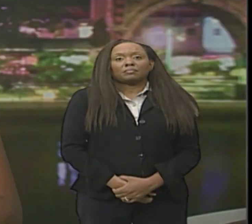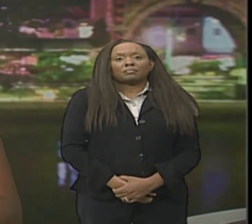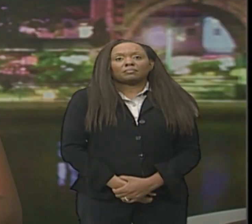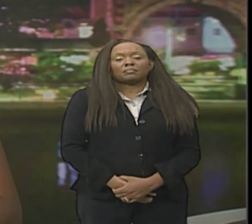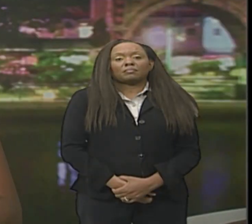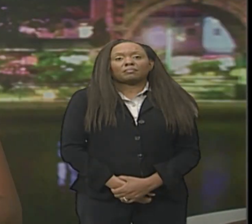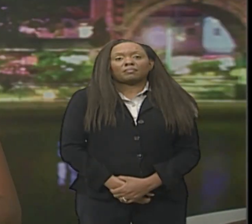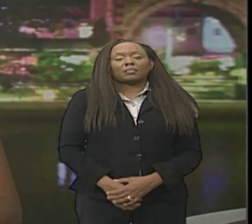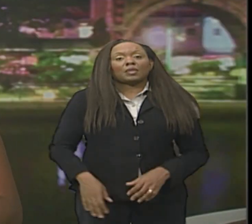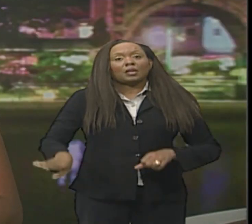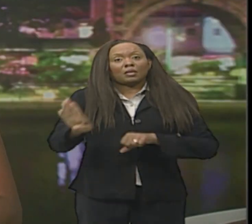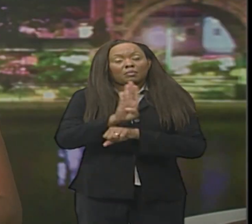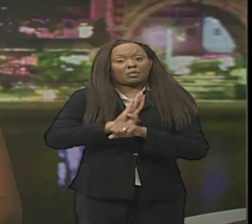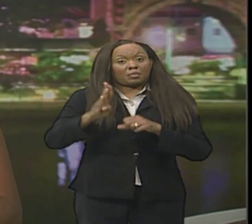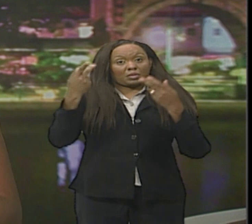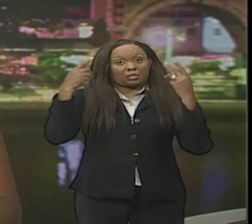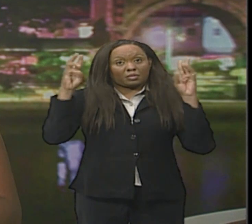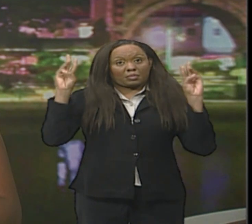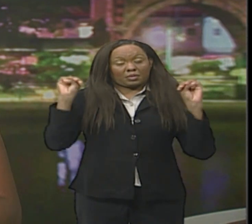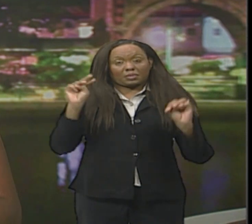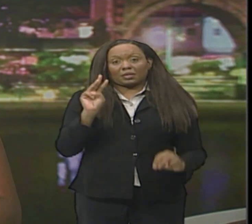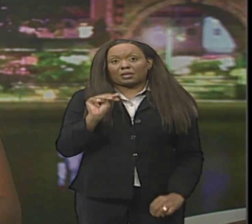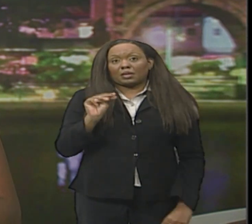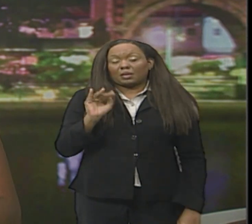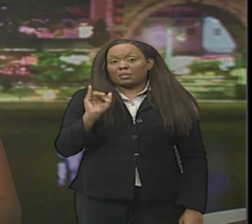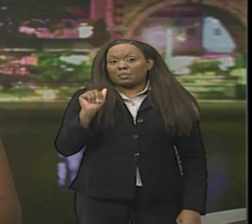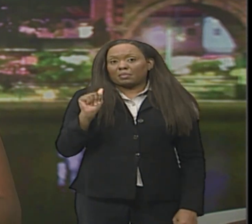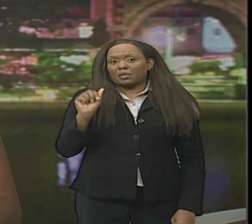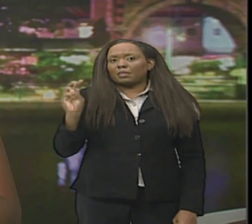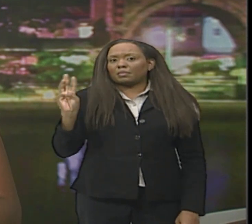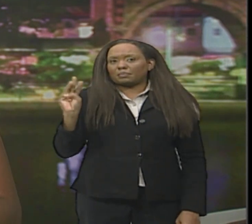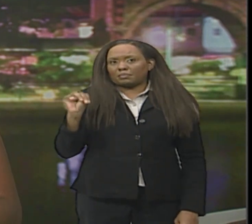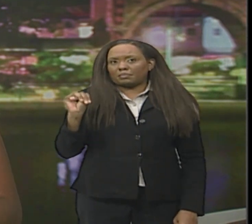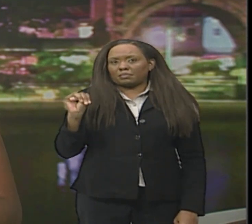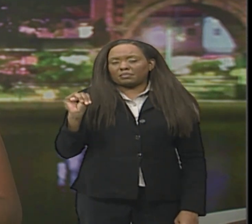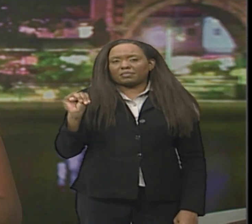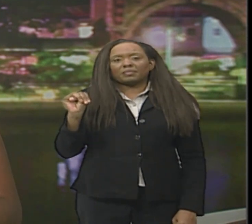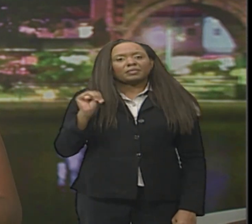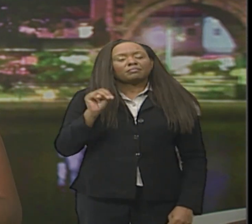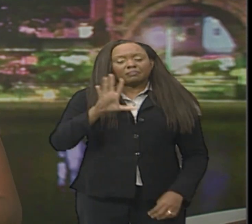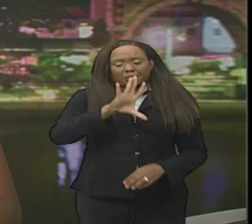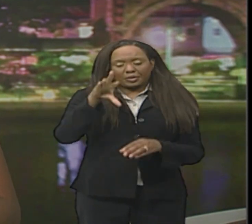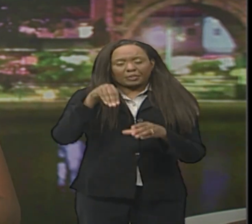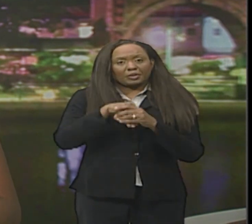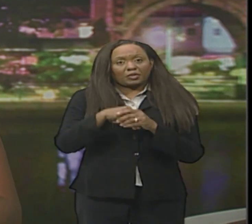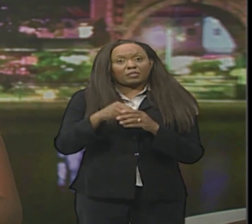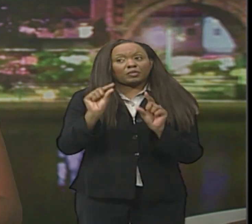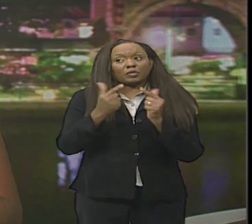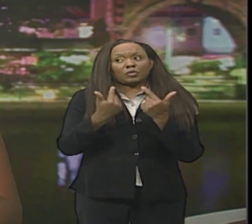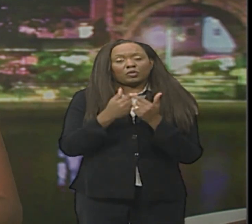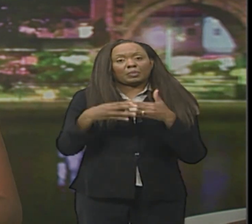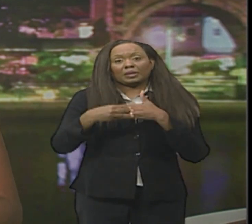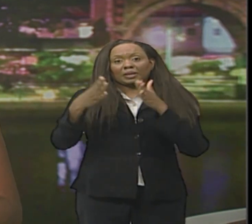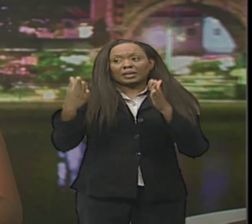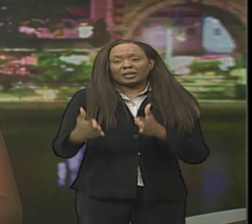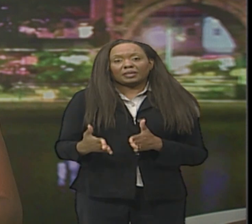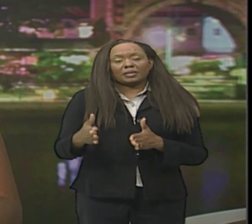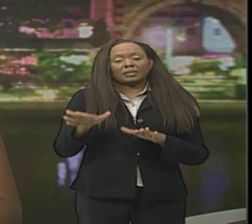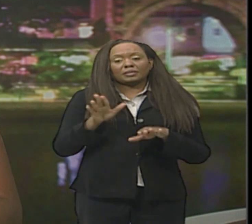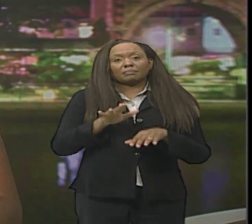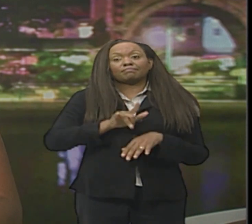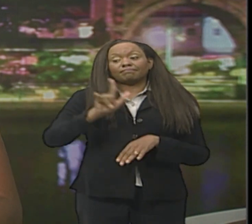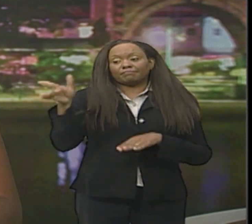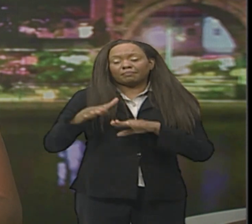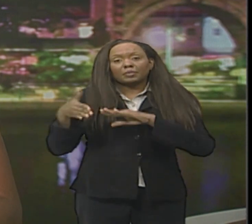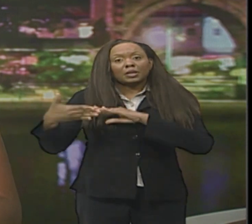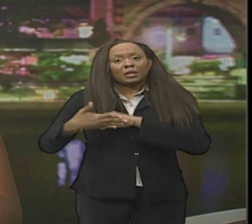Well, Barbados Prime Minister Mia Amor Motley is among the 15 CARICOM leaders in Jamaica for the 39th